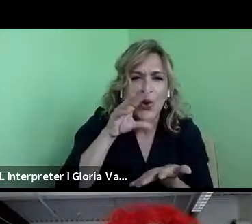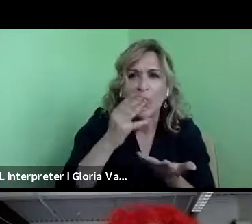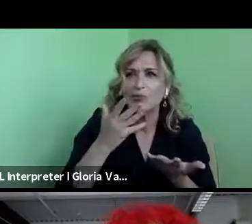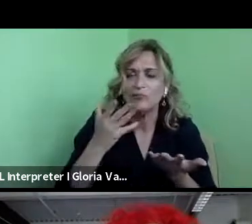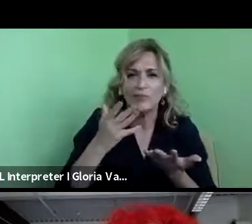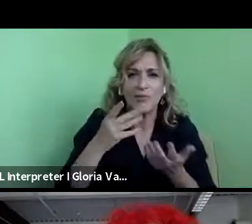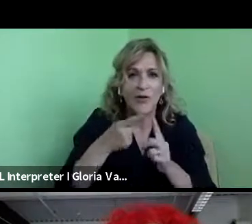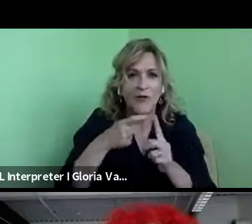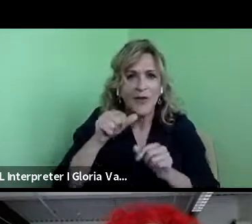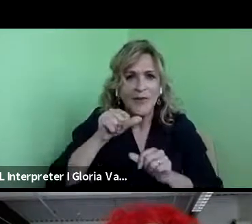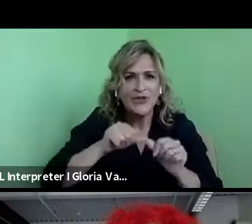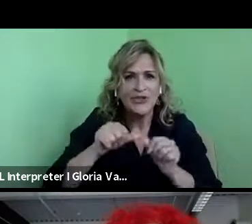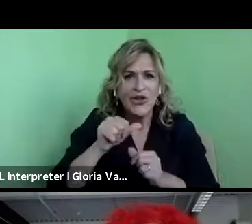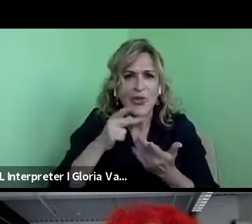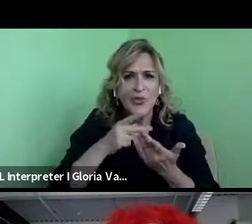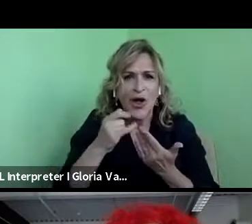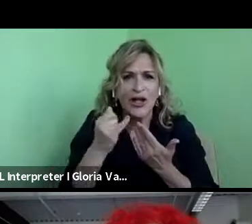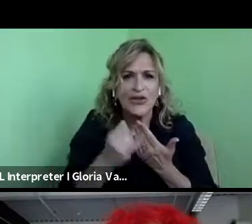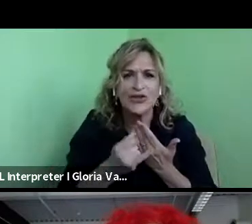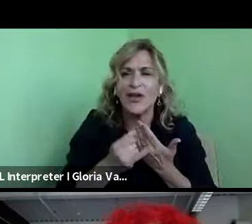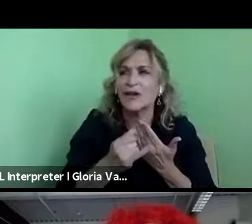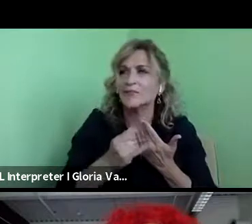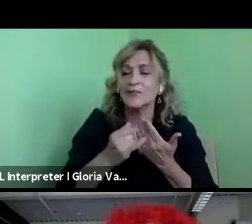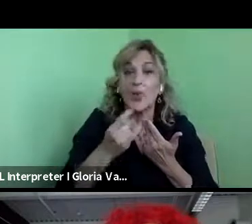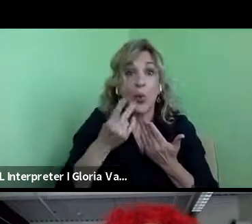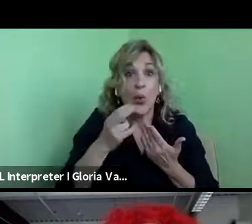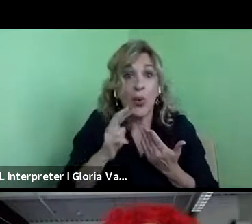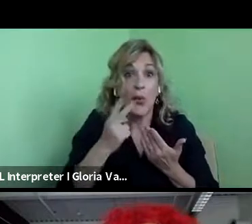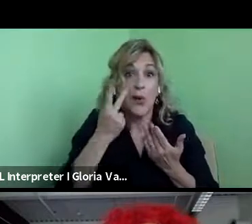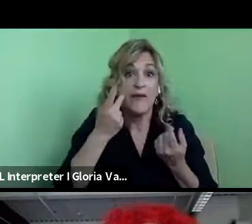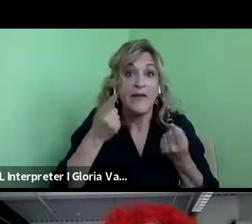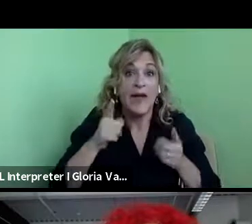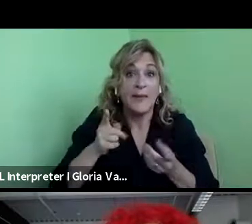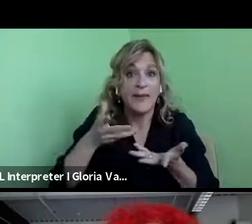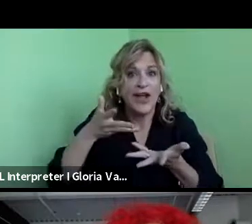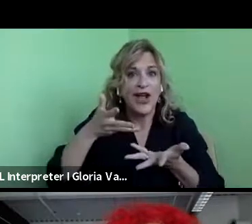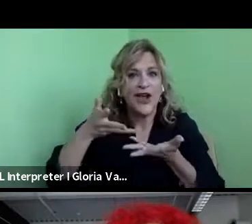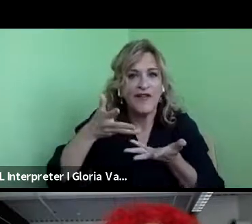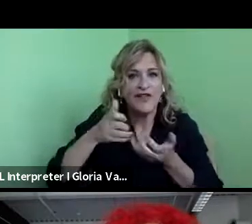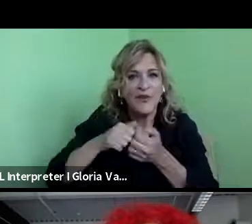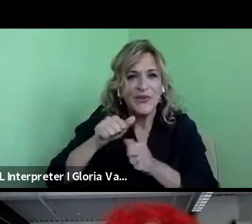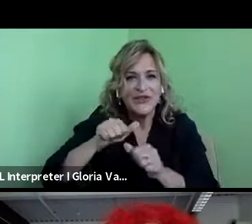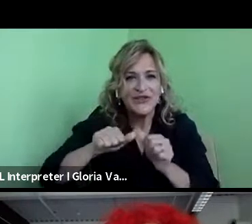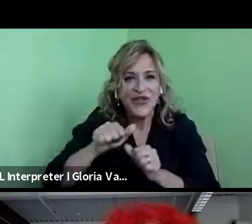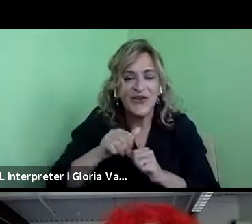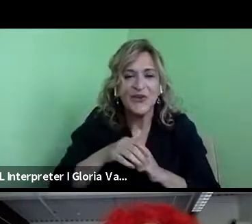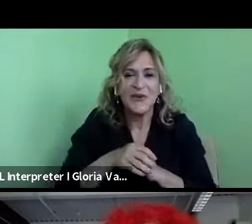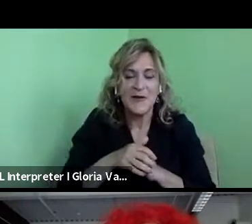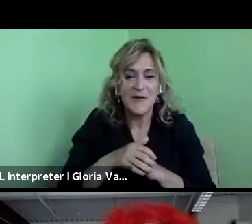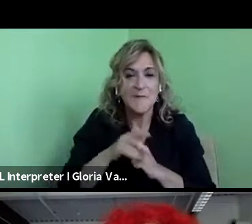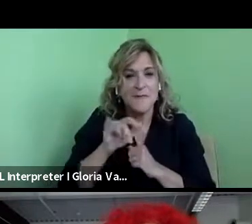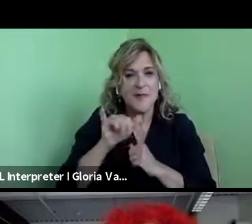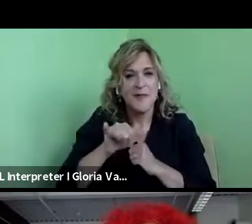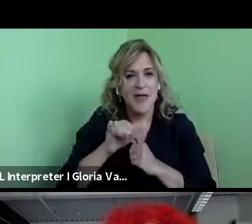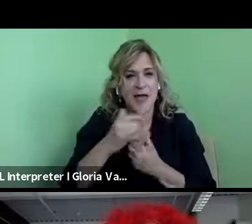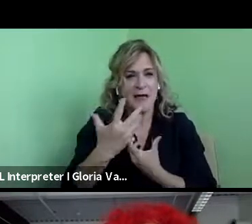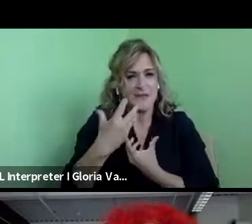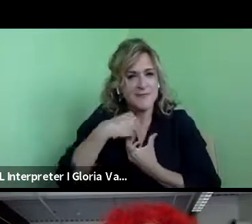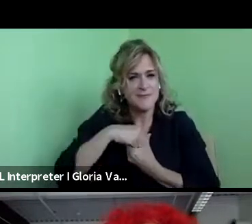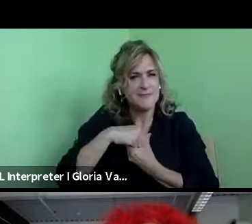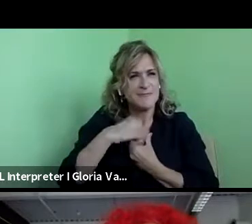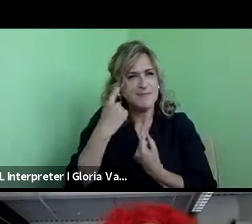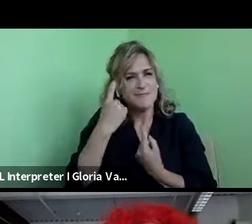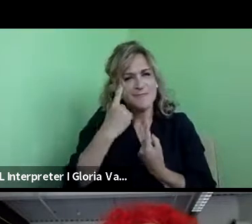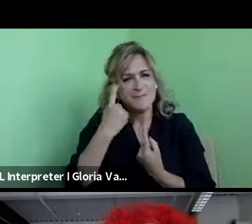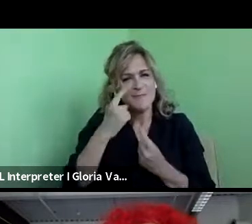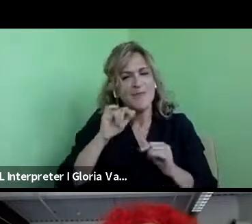another's projects or even conversations that you've had with one another that might be sitting with you right now and